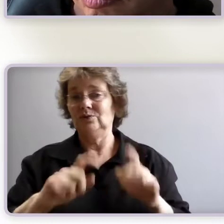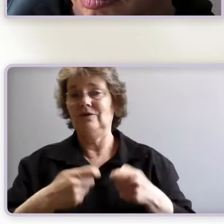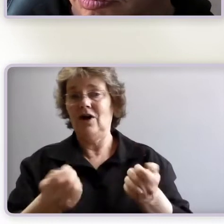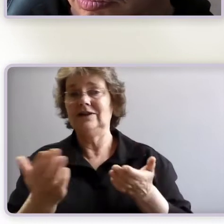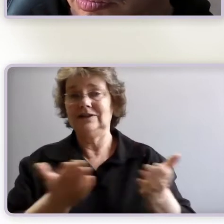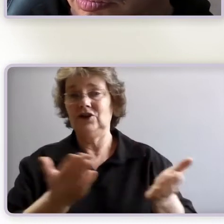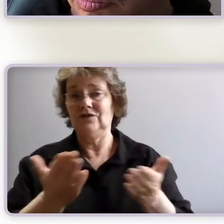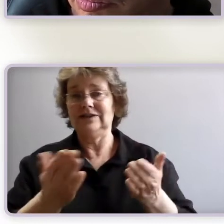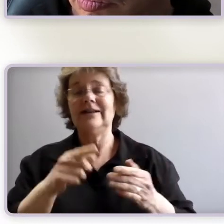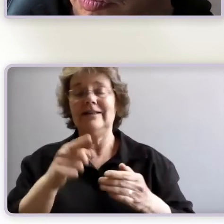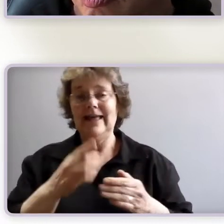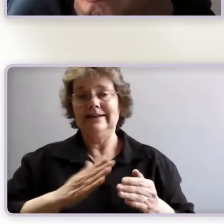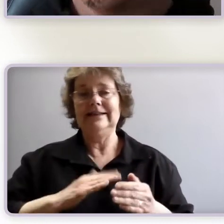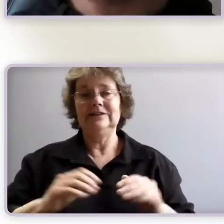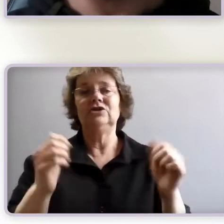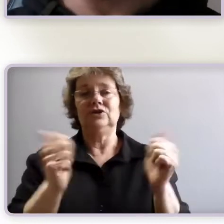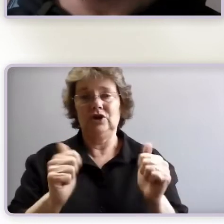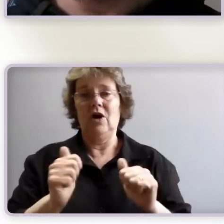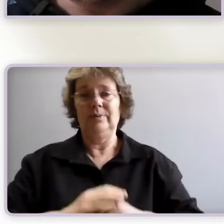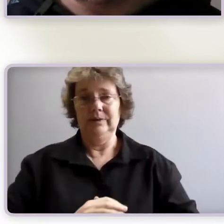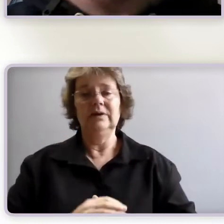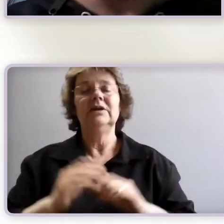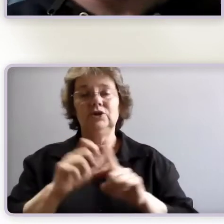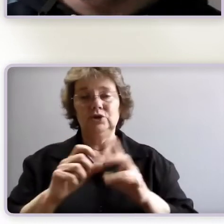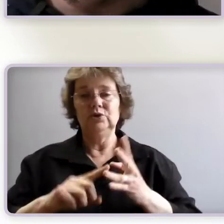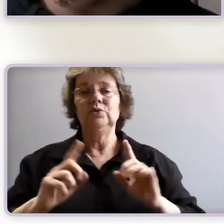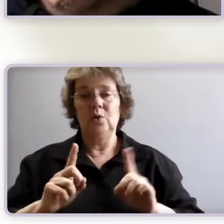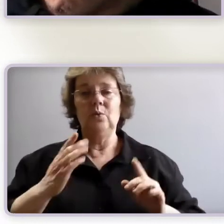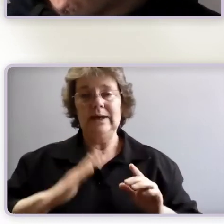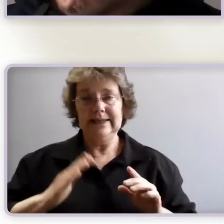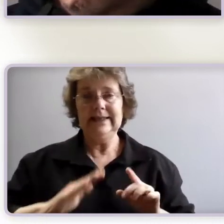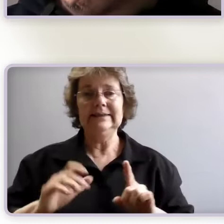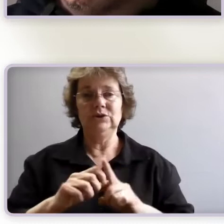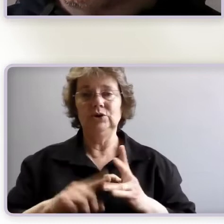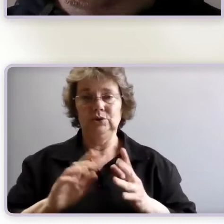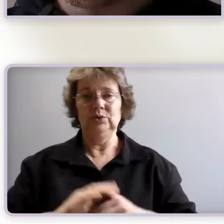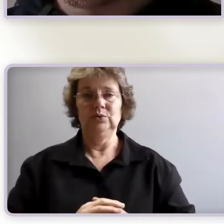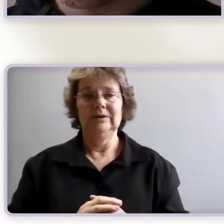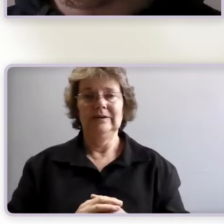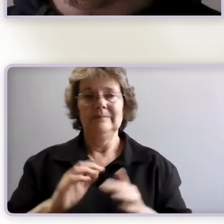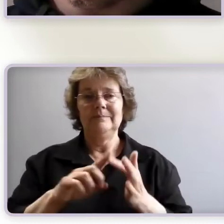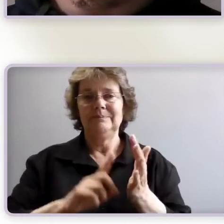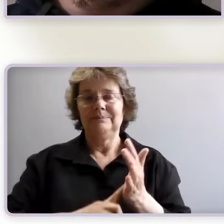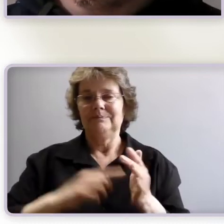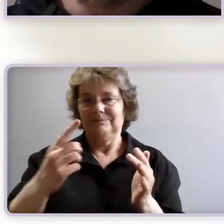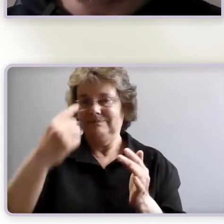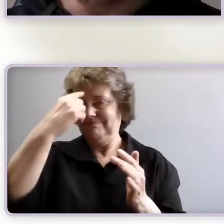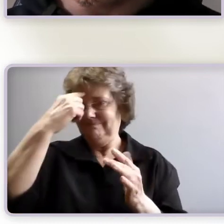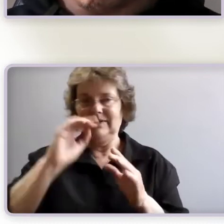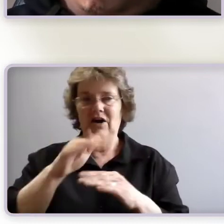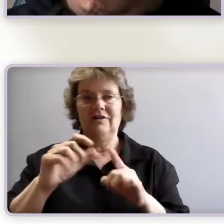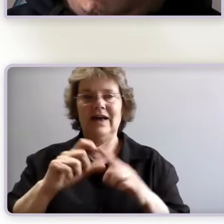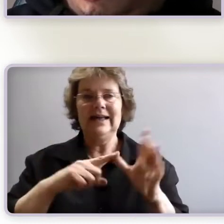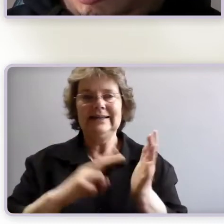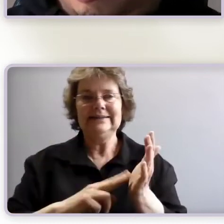Thanks heaps, Tennille. I keep thinking about Damien Griffiths, the CEO of First Peoples Disability Network, who spent a good amount of